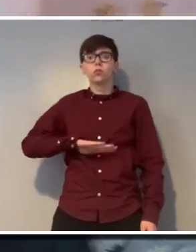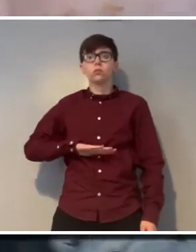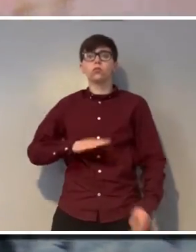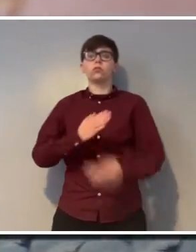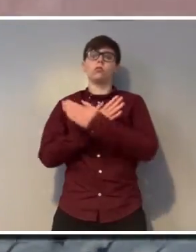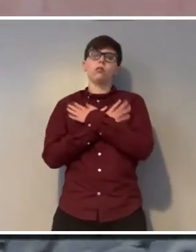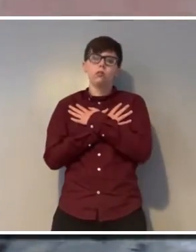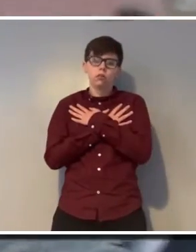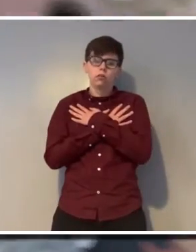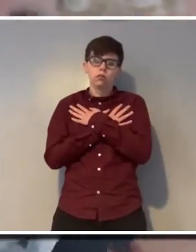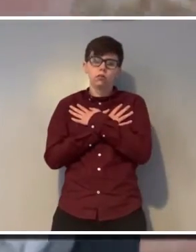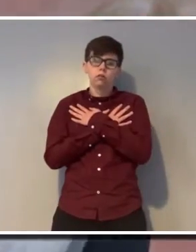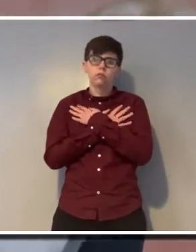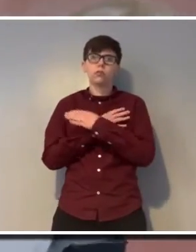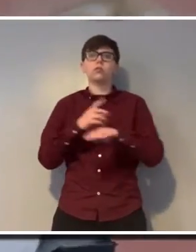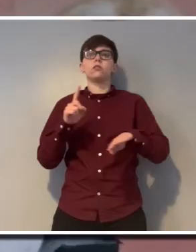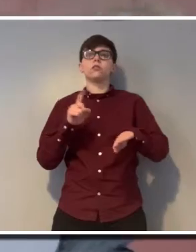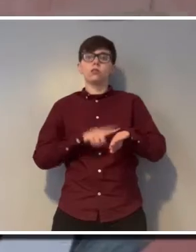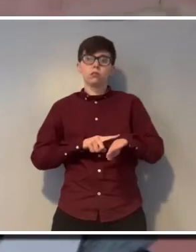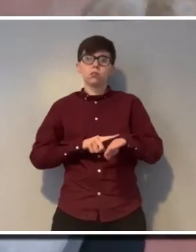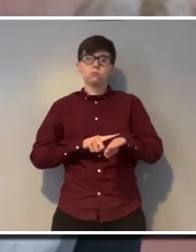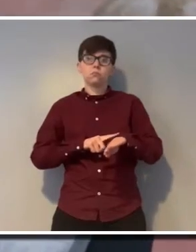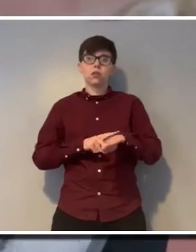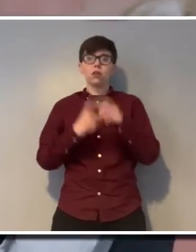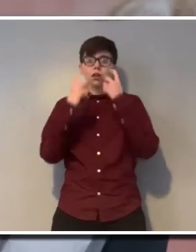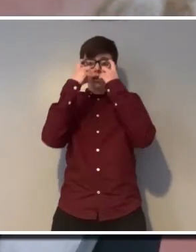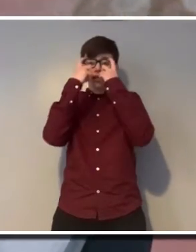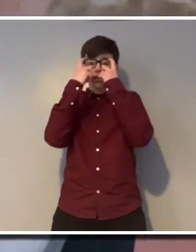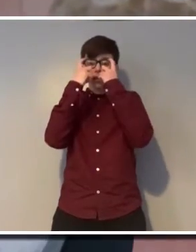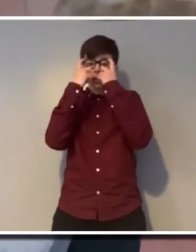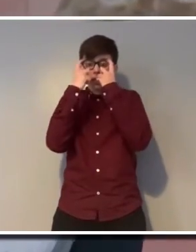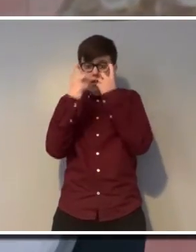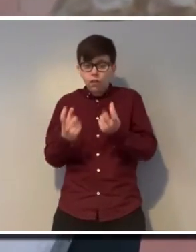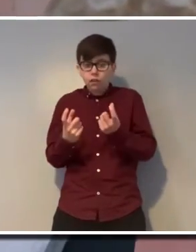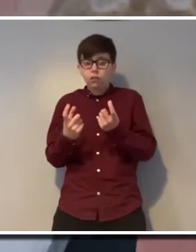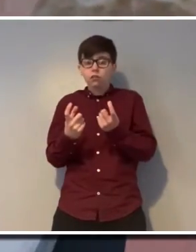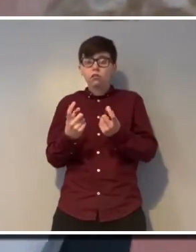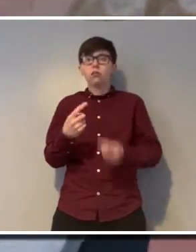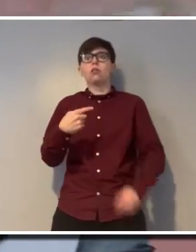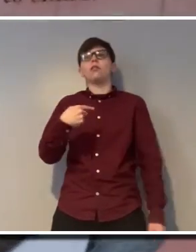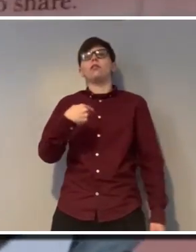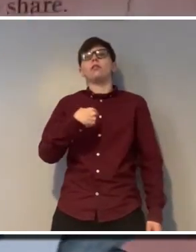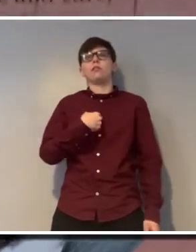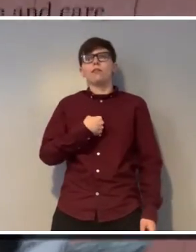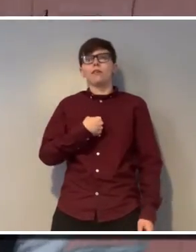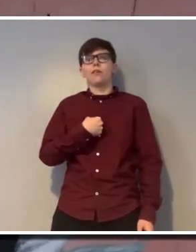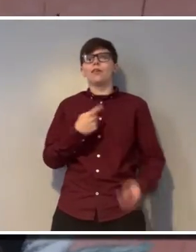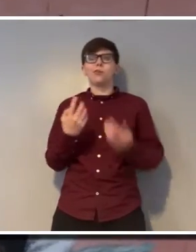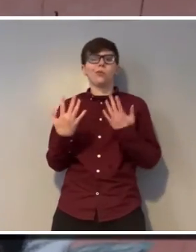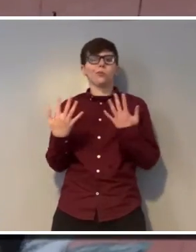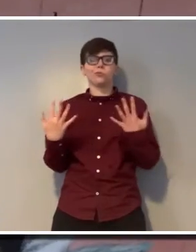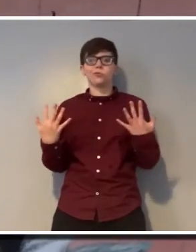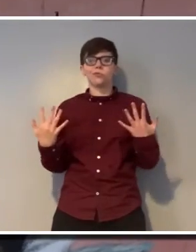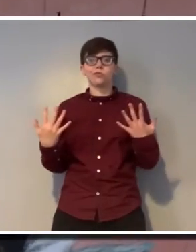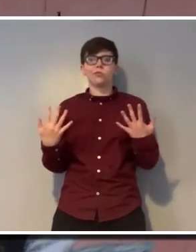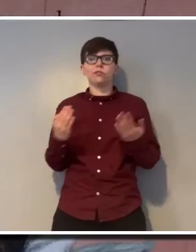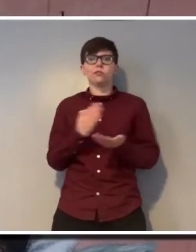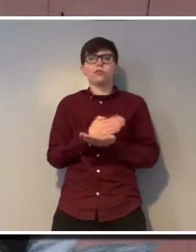tight. He needed love and time and